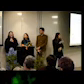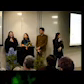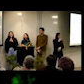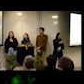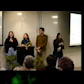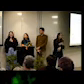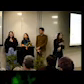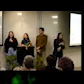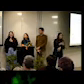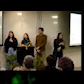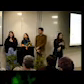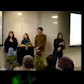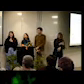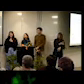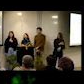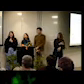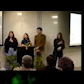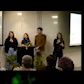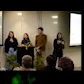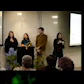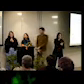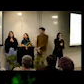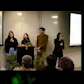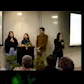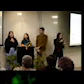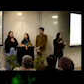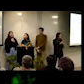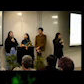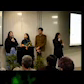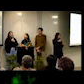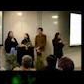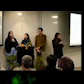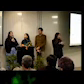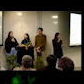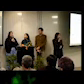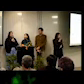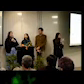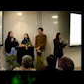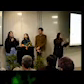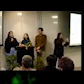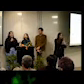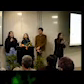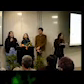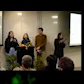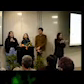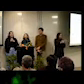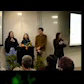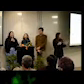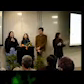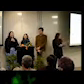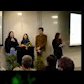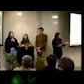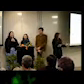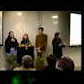years old is, it's very young, but it's also couple years of missed opportunity to give occupational